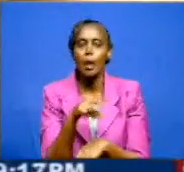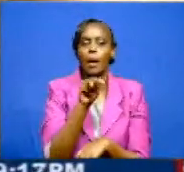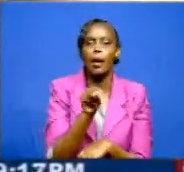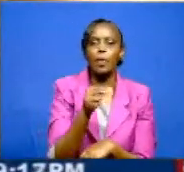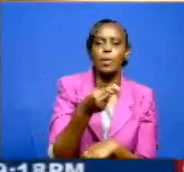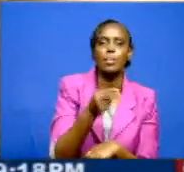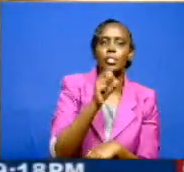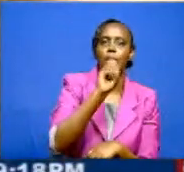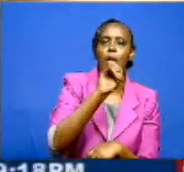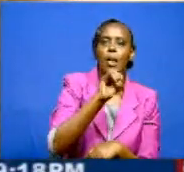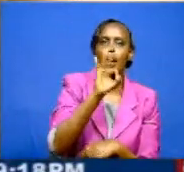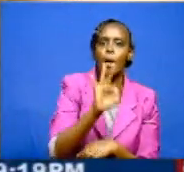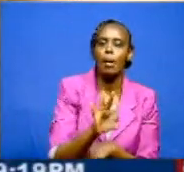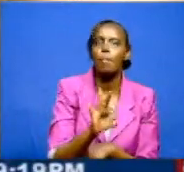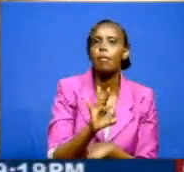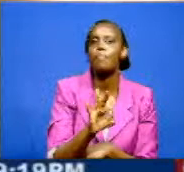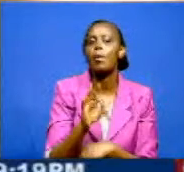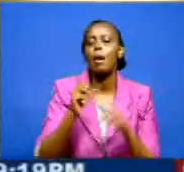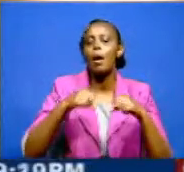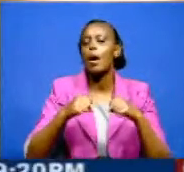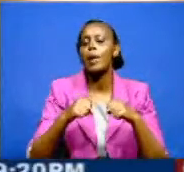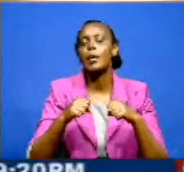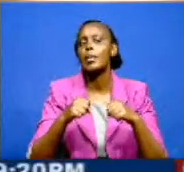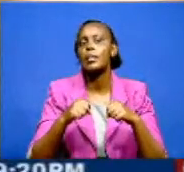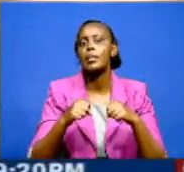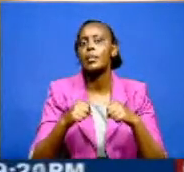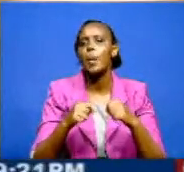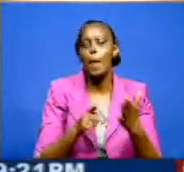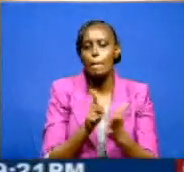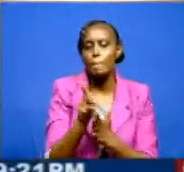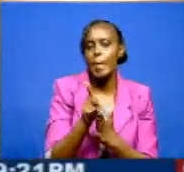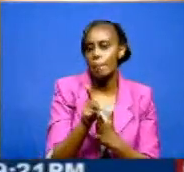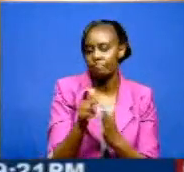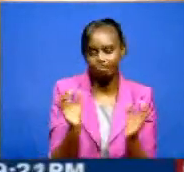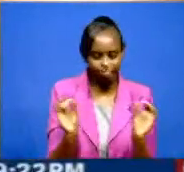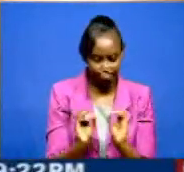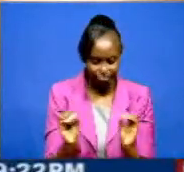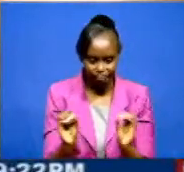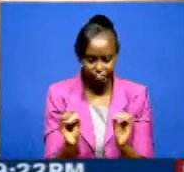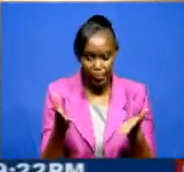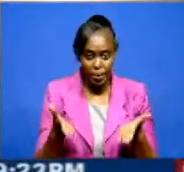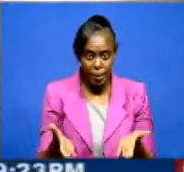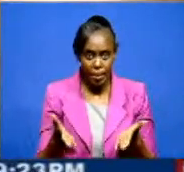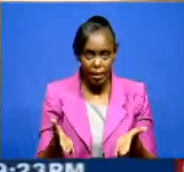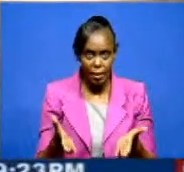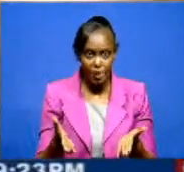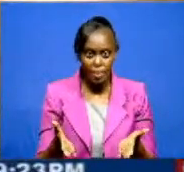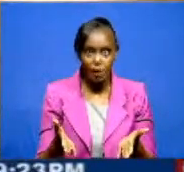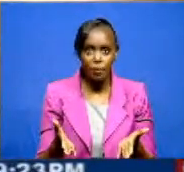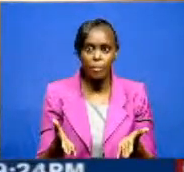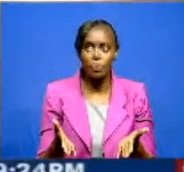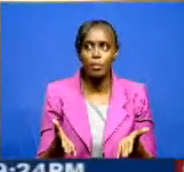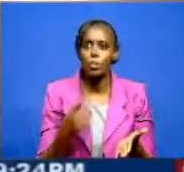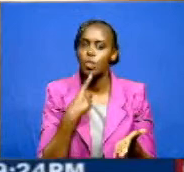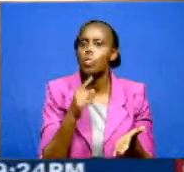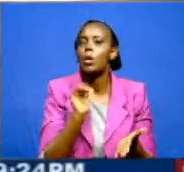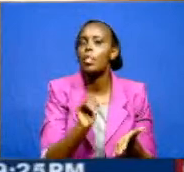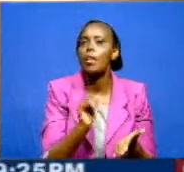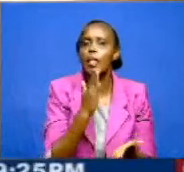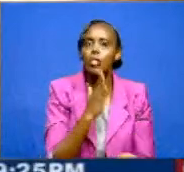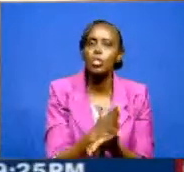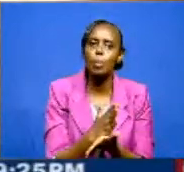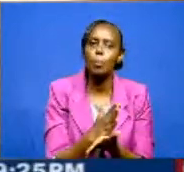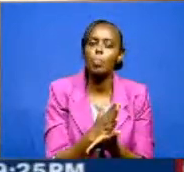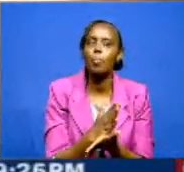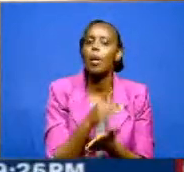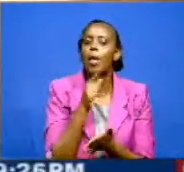NHIF, they had agreed at the beginning, and later they did not pay the balance. So now they are being told it will be stopped.